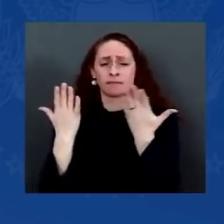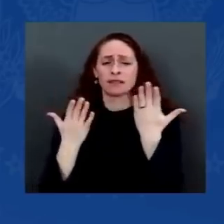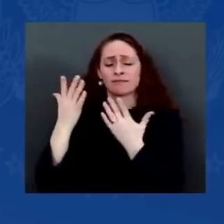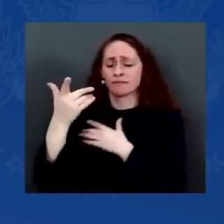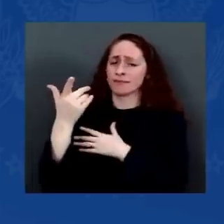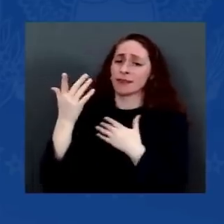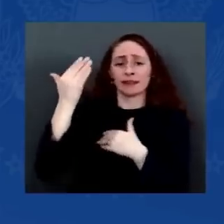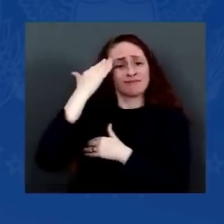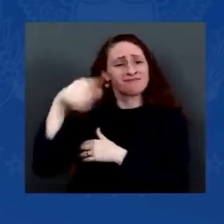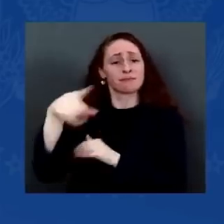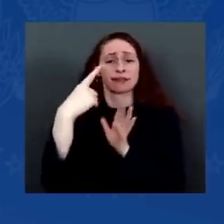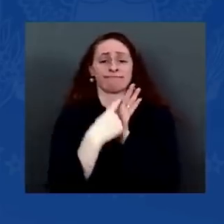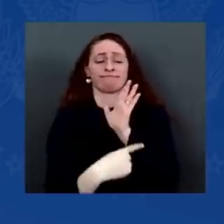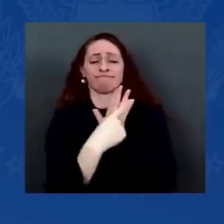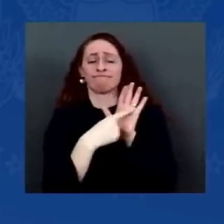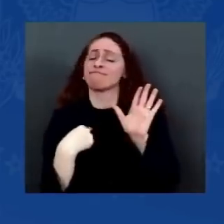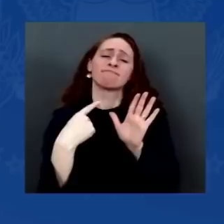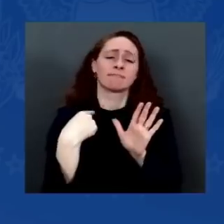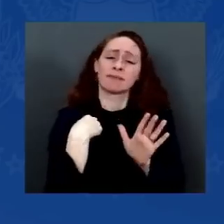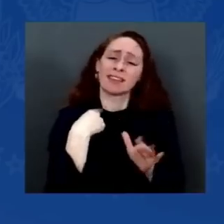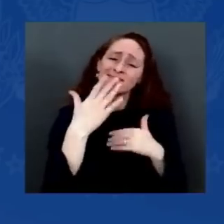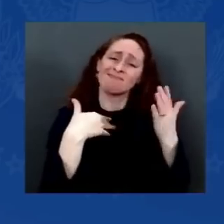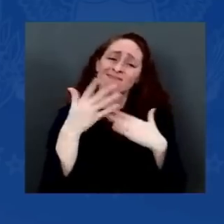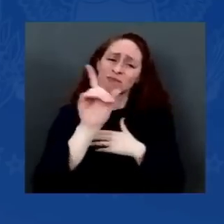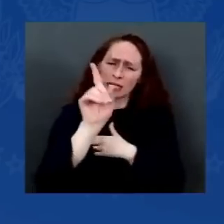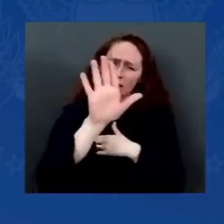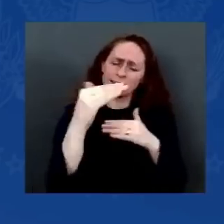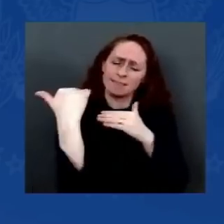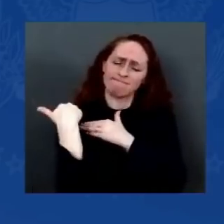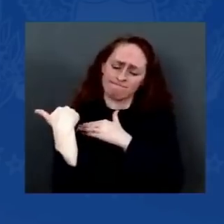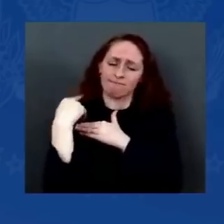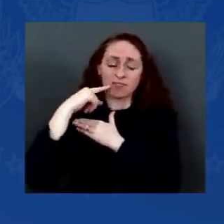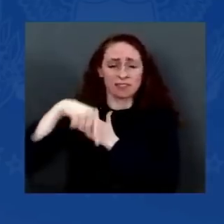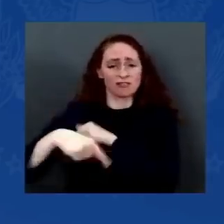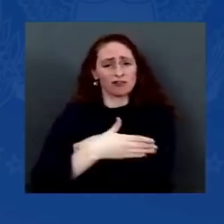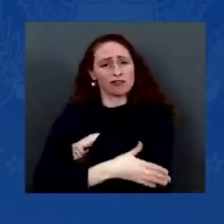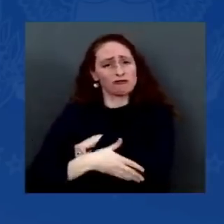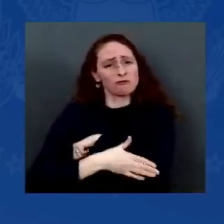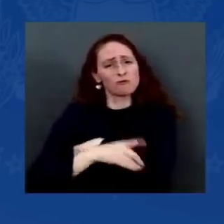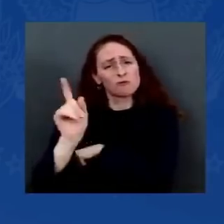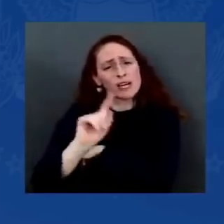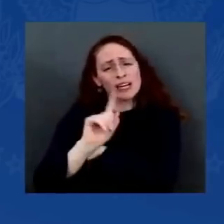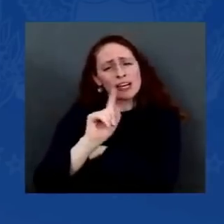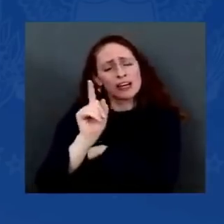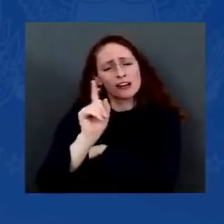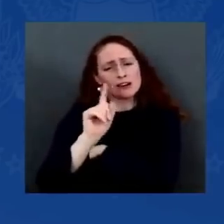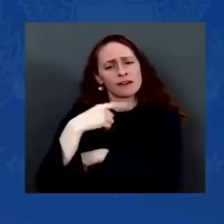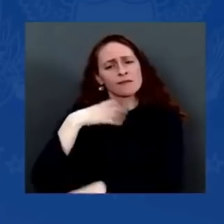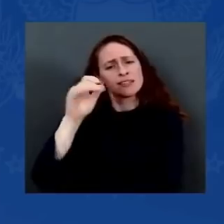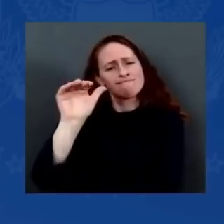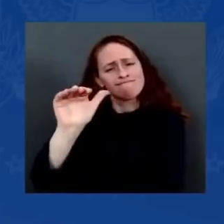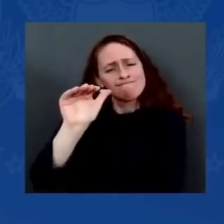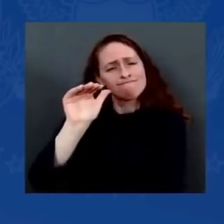lives. And I honest to God believe it's your patriotic duty. Another question folks are asking is, what